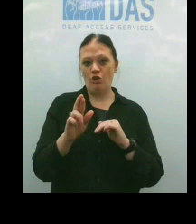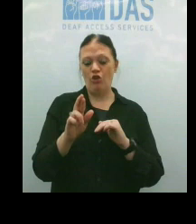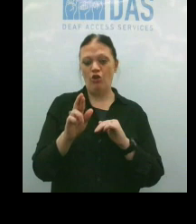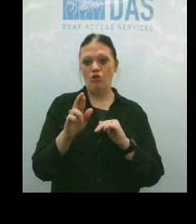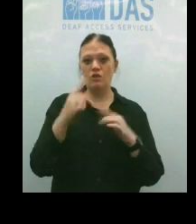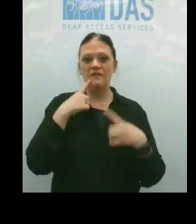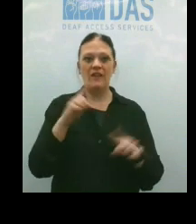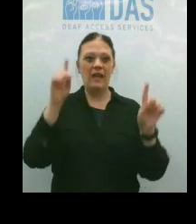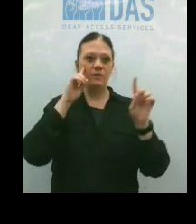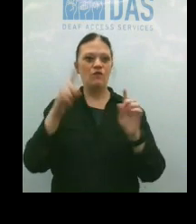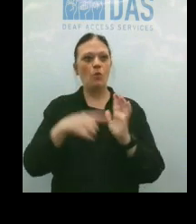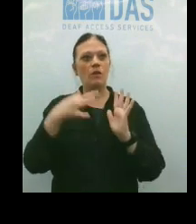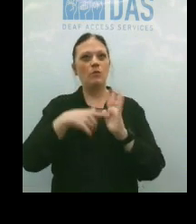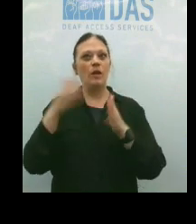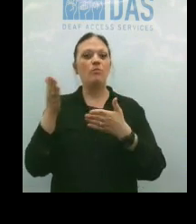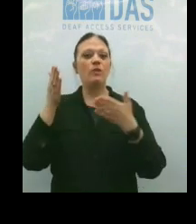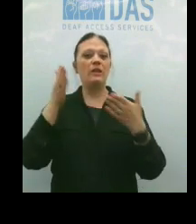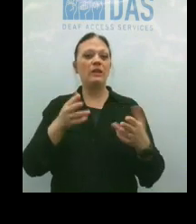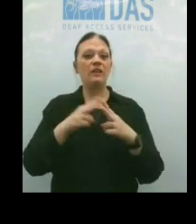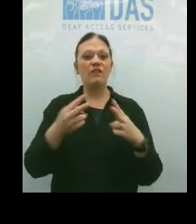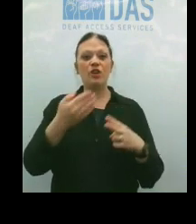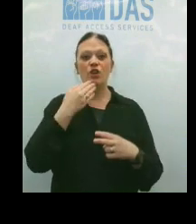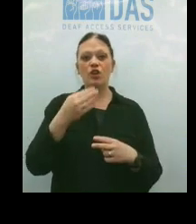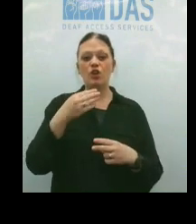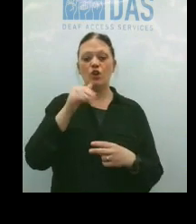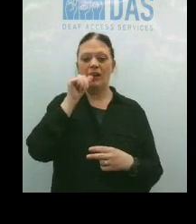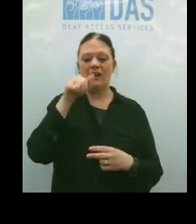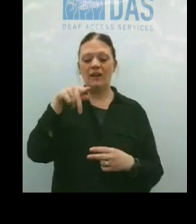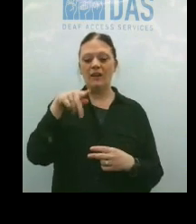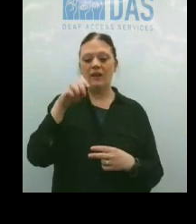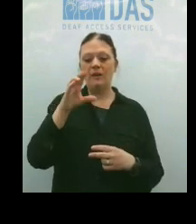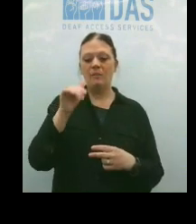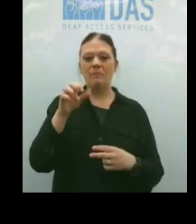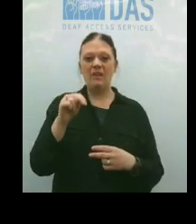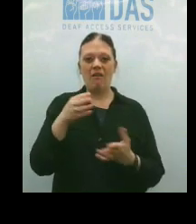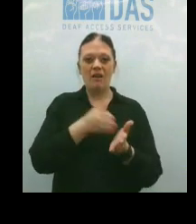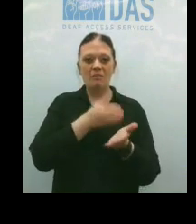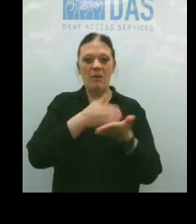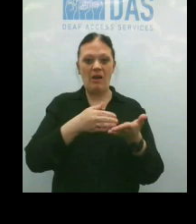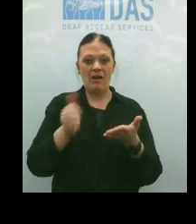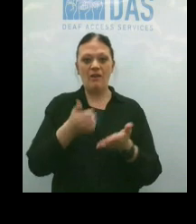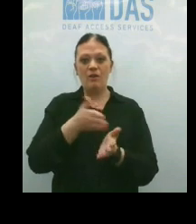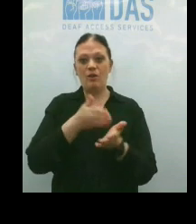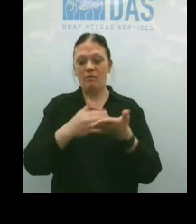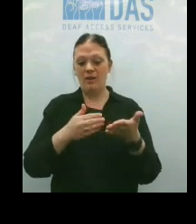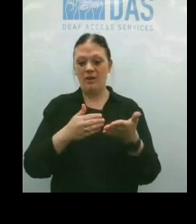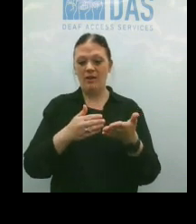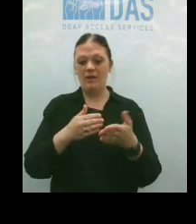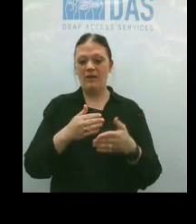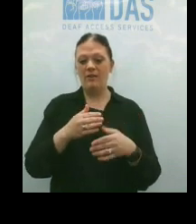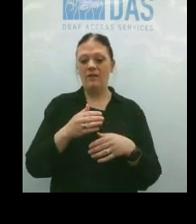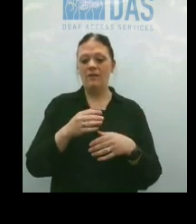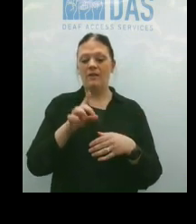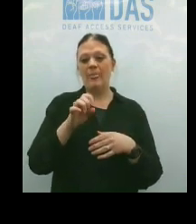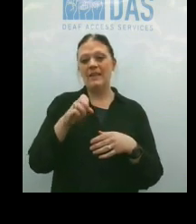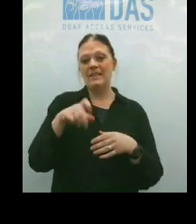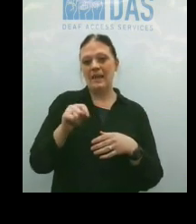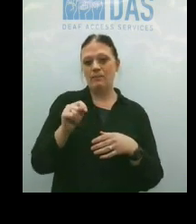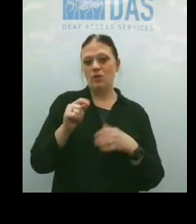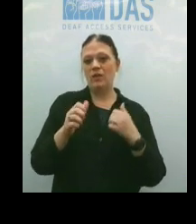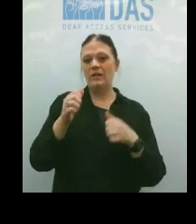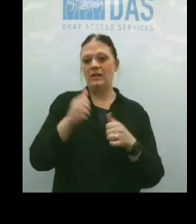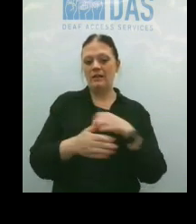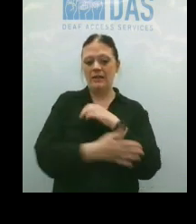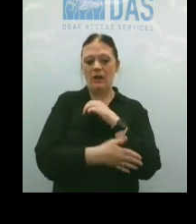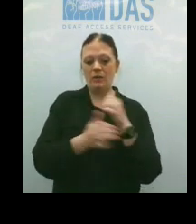notorious for occasionally bringing in a very good pecan pie and other pies. And our deputy county executive, Maria White, is